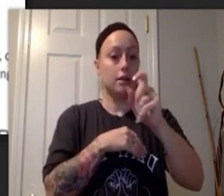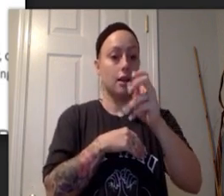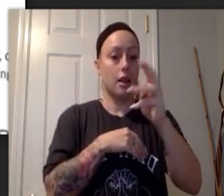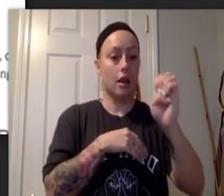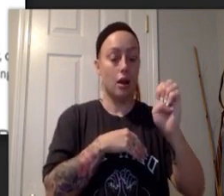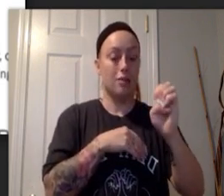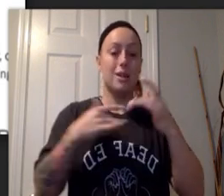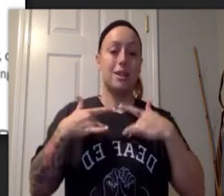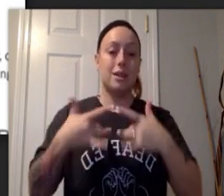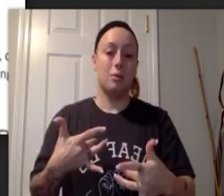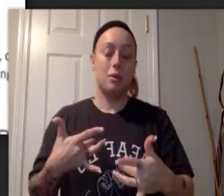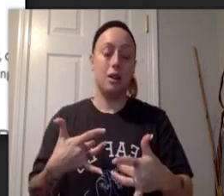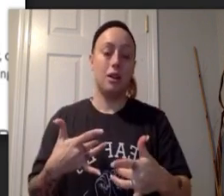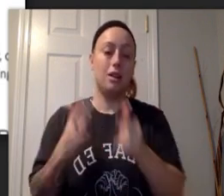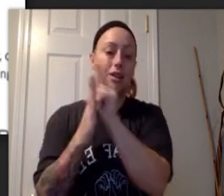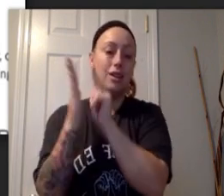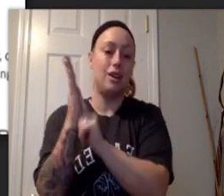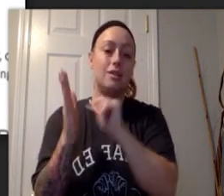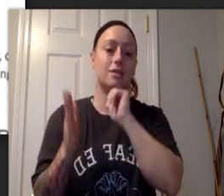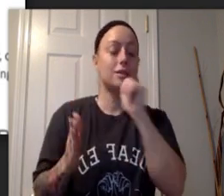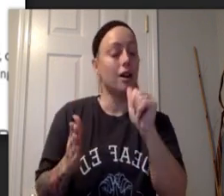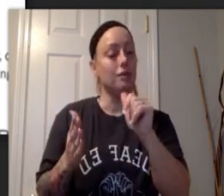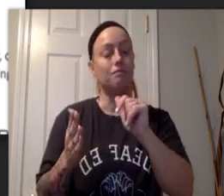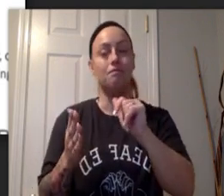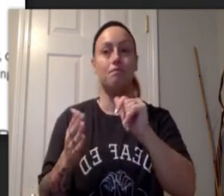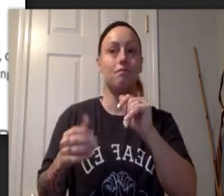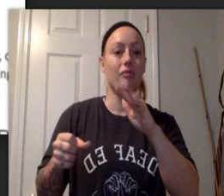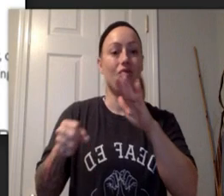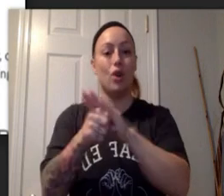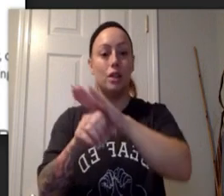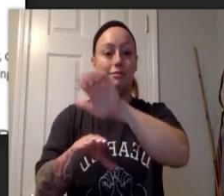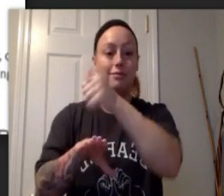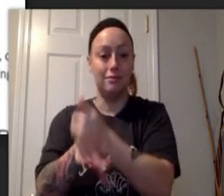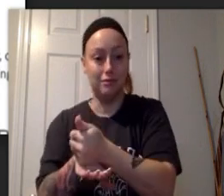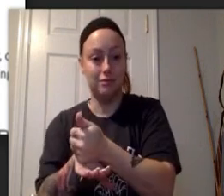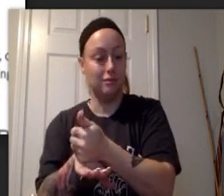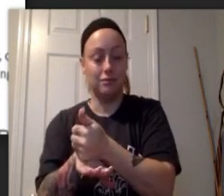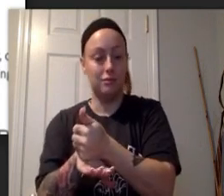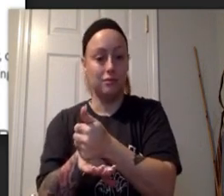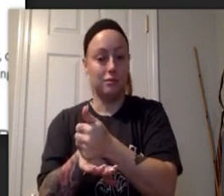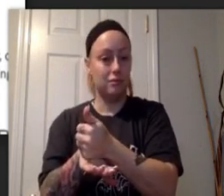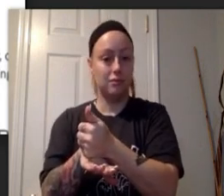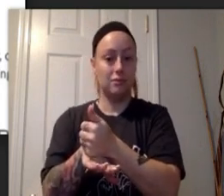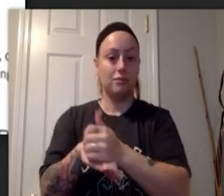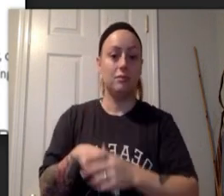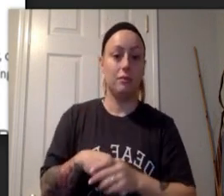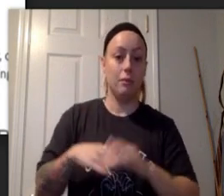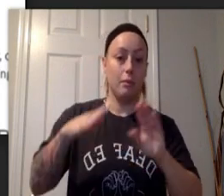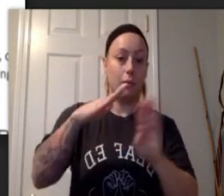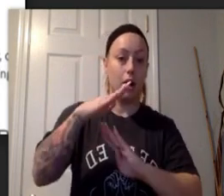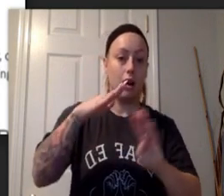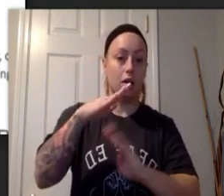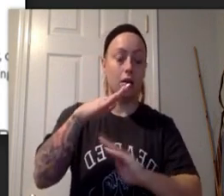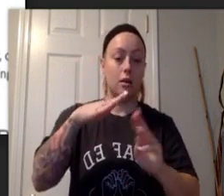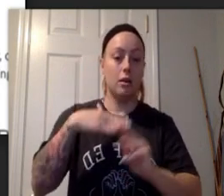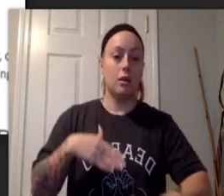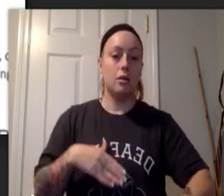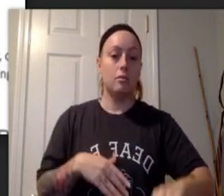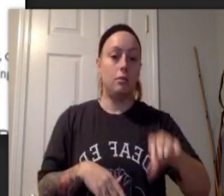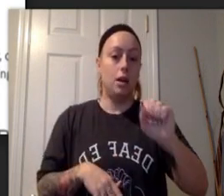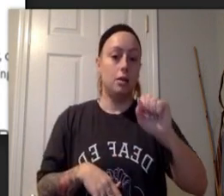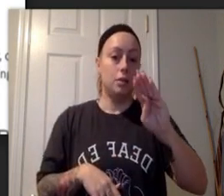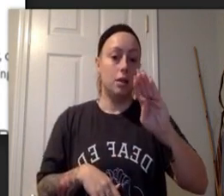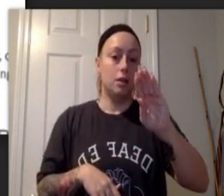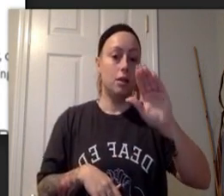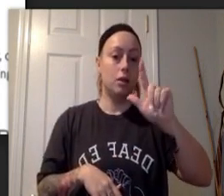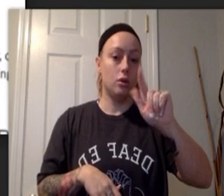aren't necessarily like fully there. That bottom um, that bottom law, I believe, is the one saying that